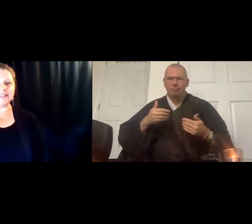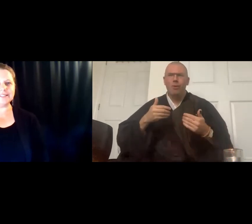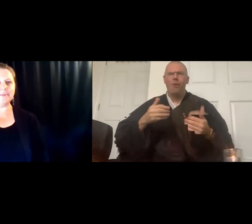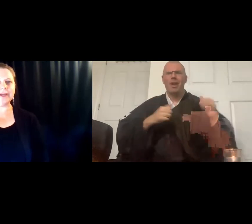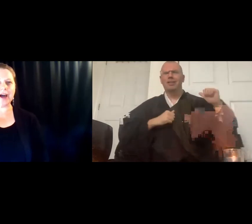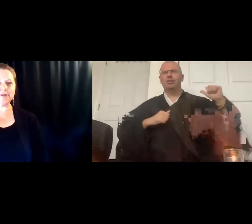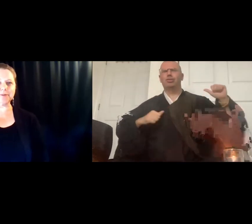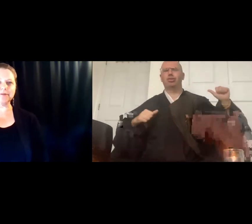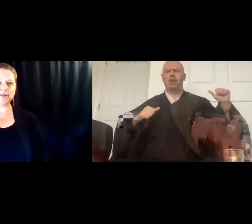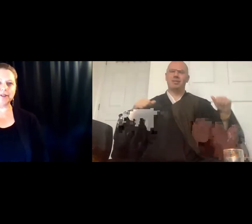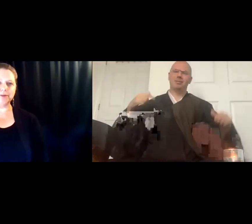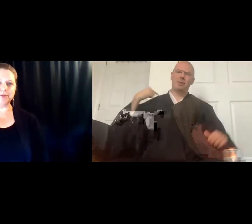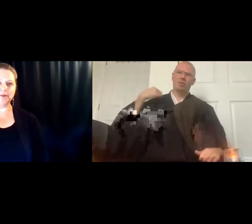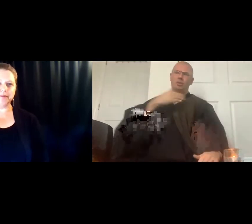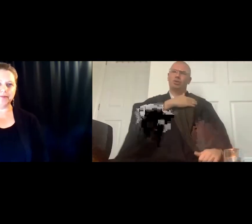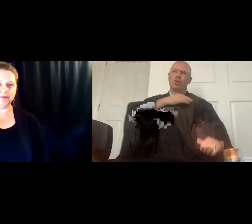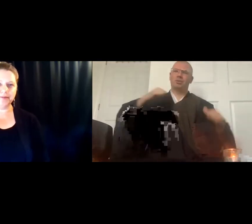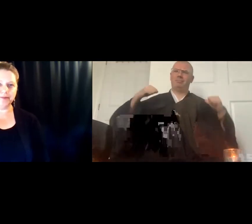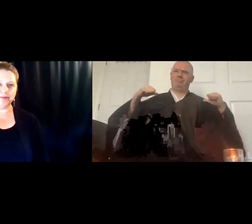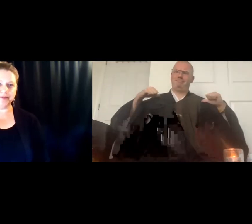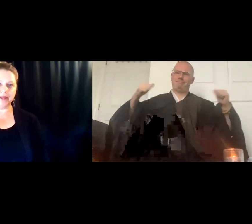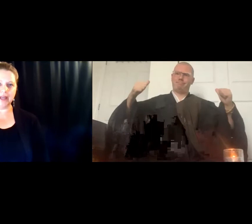And it needs to be comfortable for you.